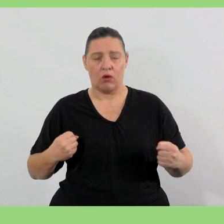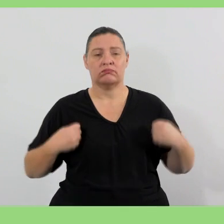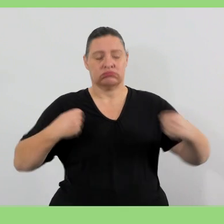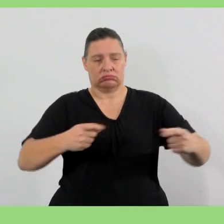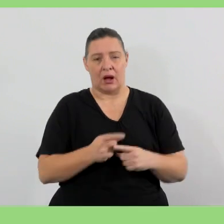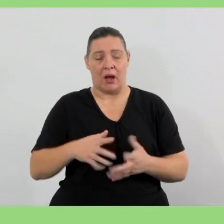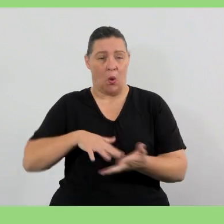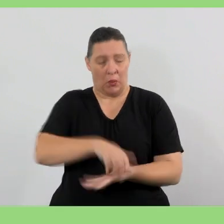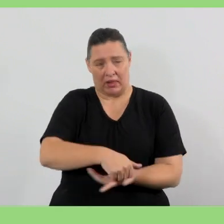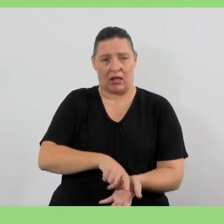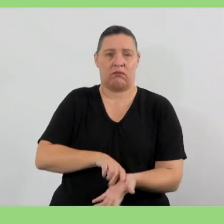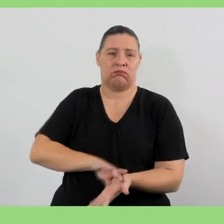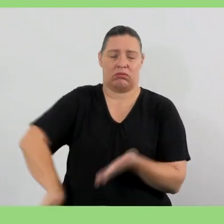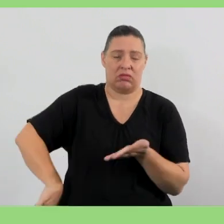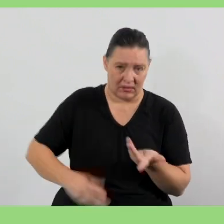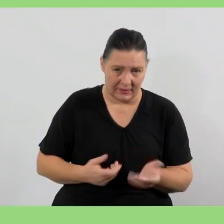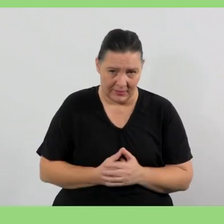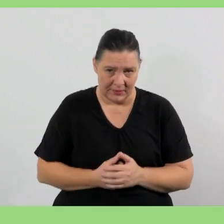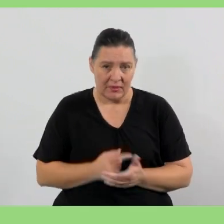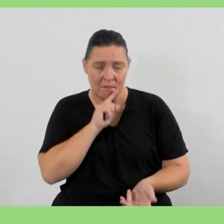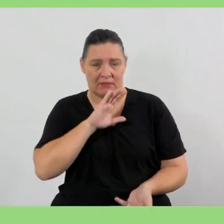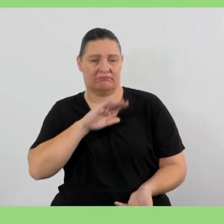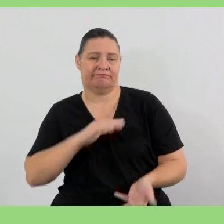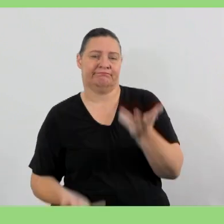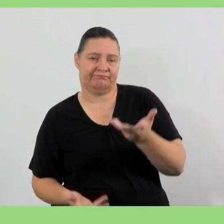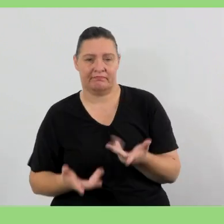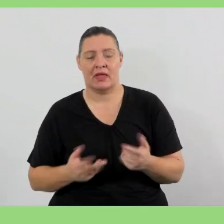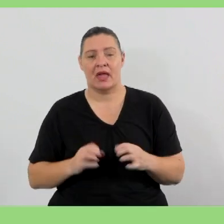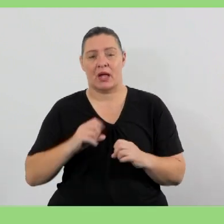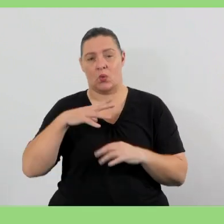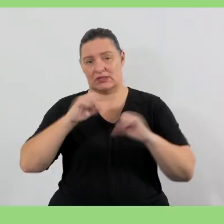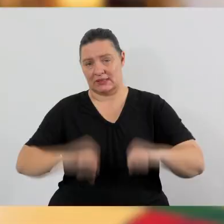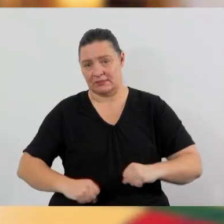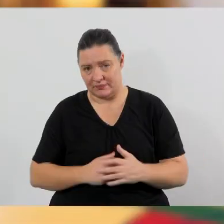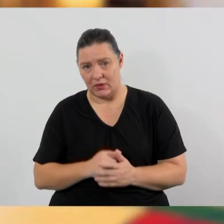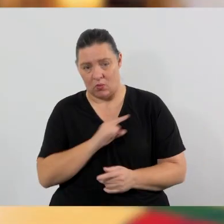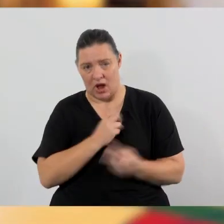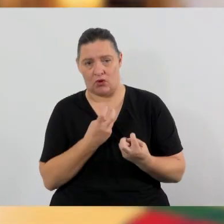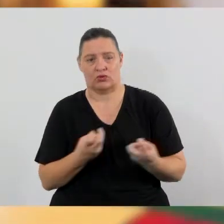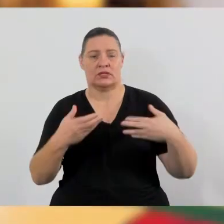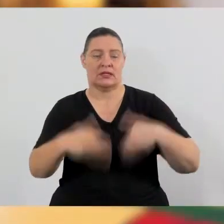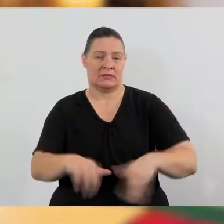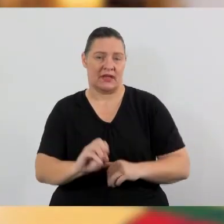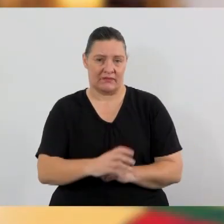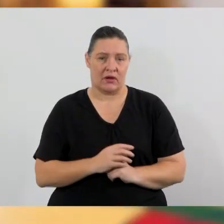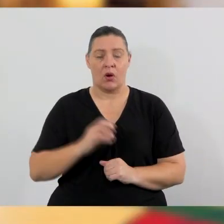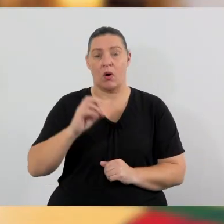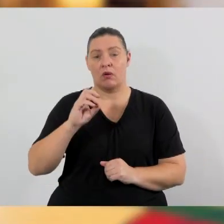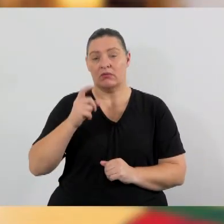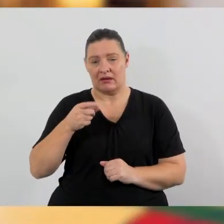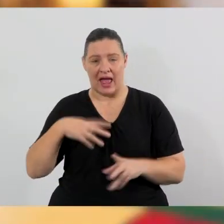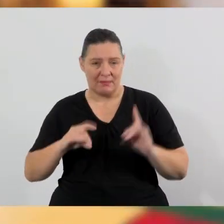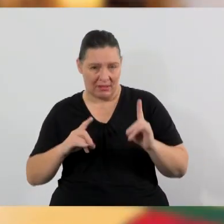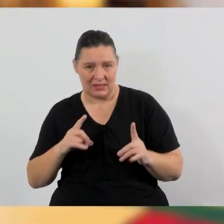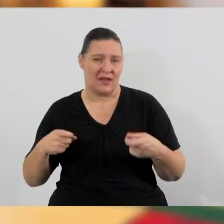will be disrupted. So that is the first thing that causes an imbalance in the ecosystem, when resources are limited and then organisms